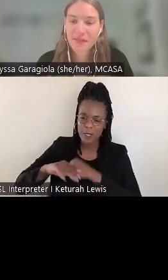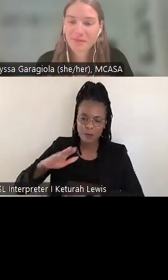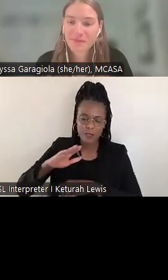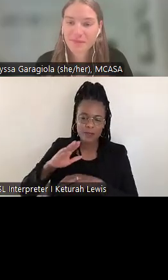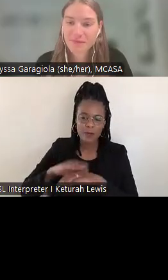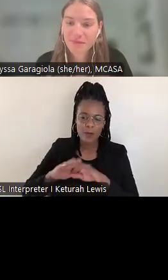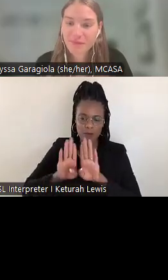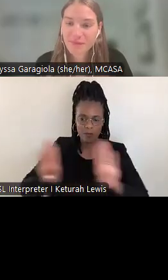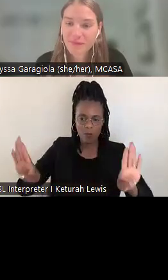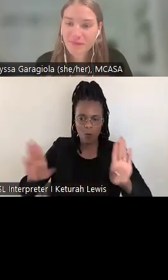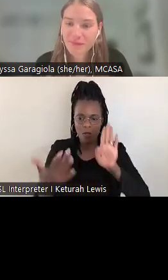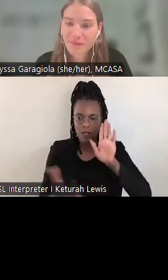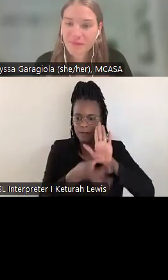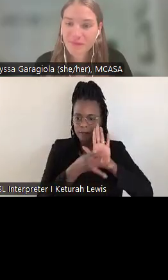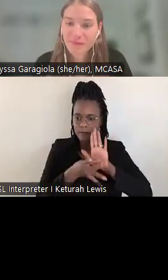Yep.